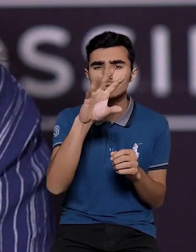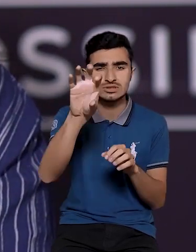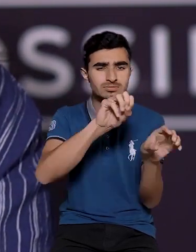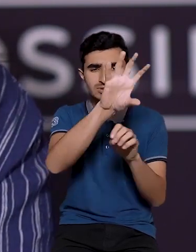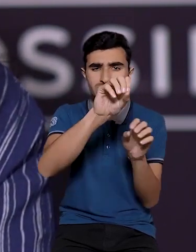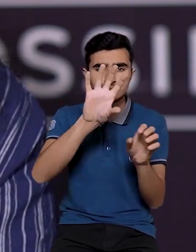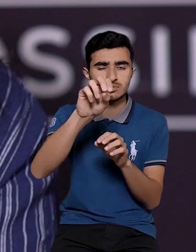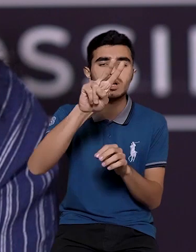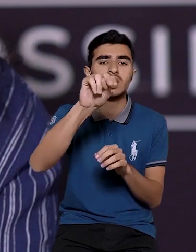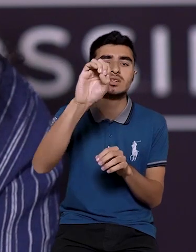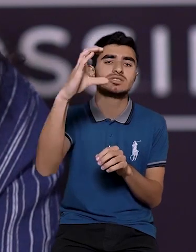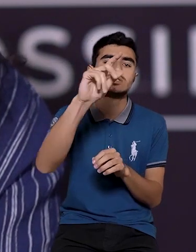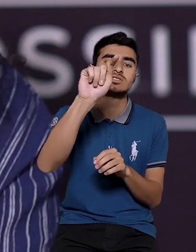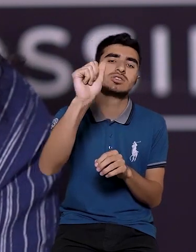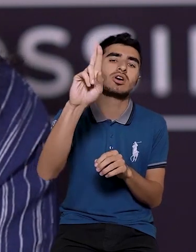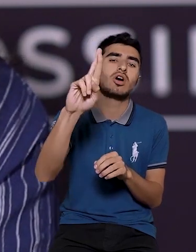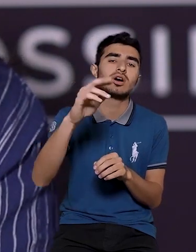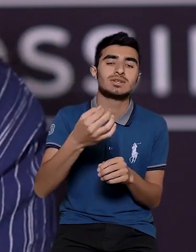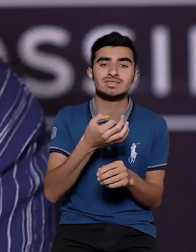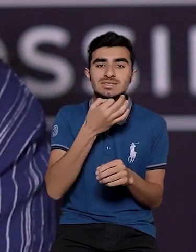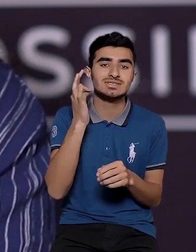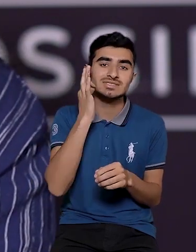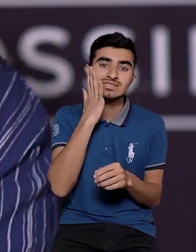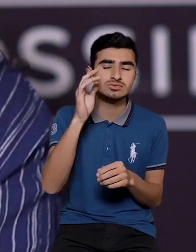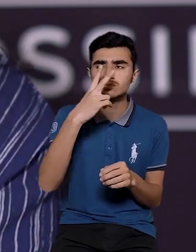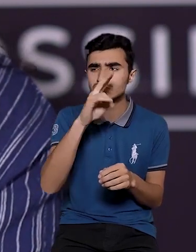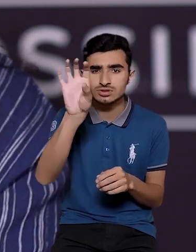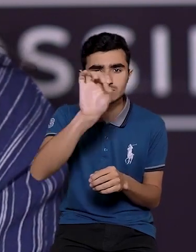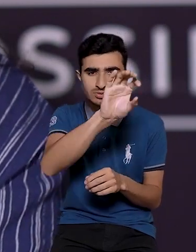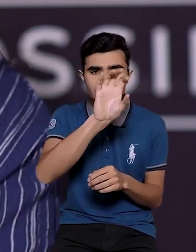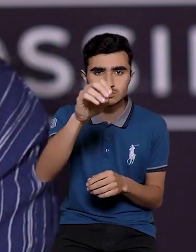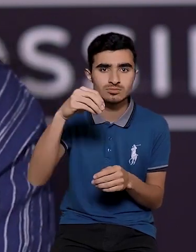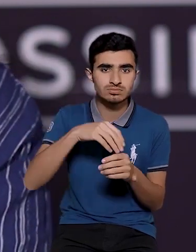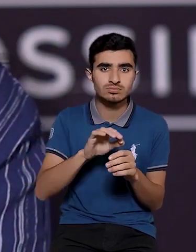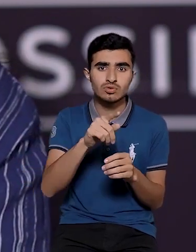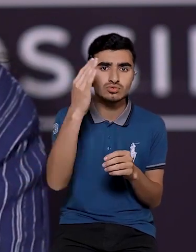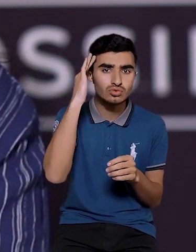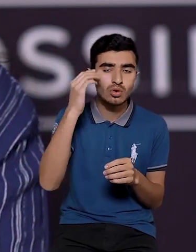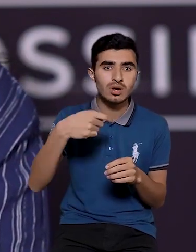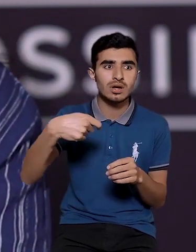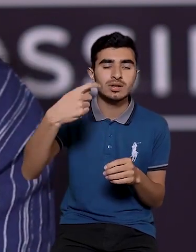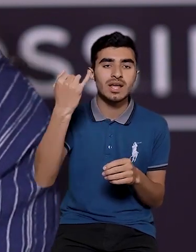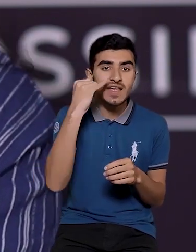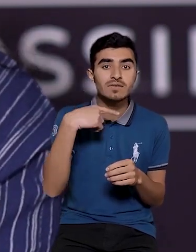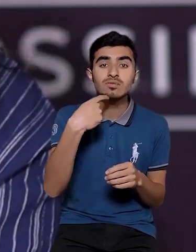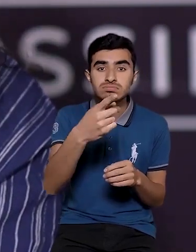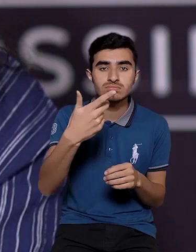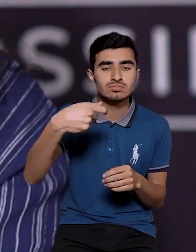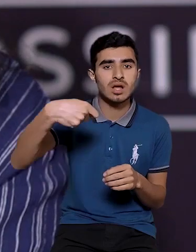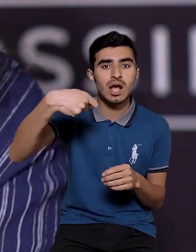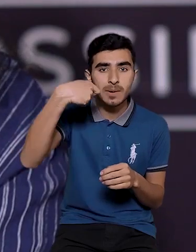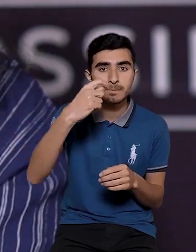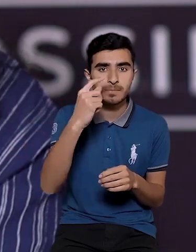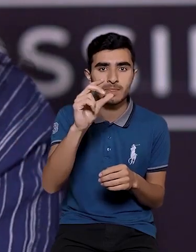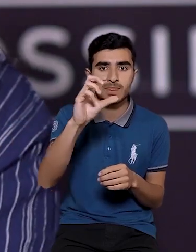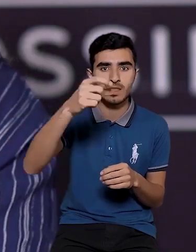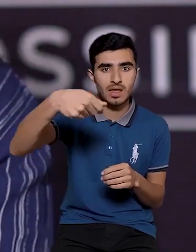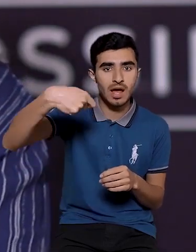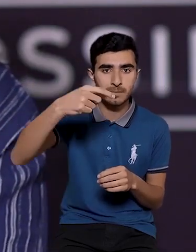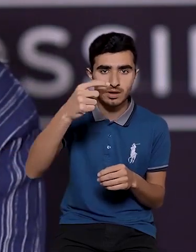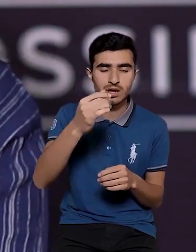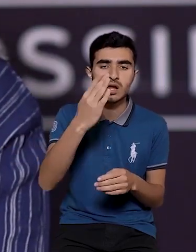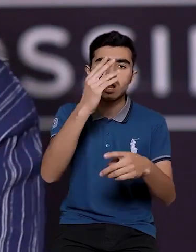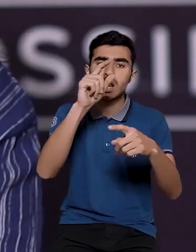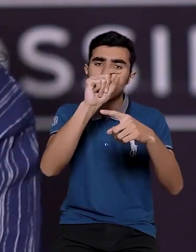home. The nectar, like if you have about an eighth of a teaspoon, just about